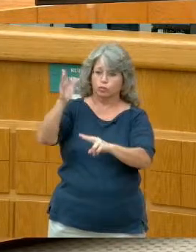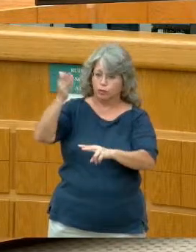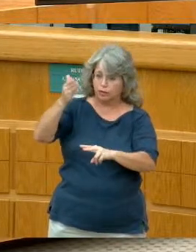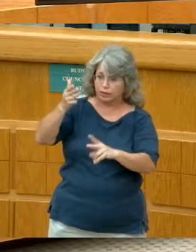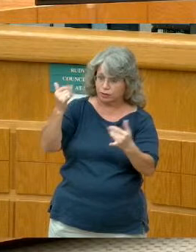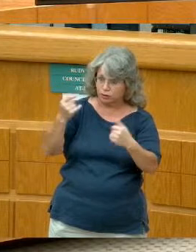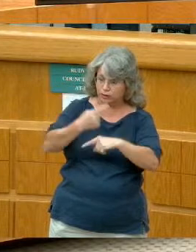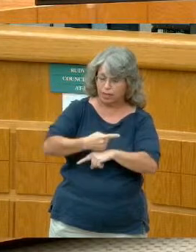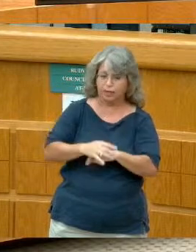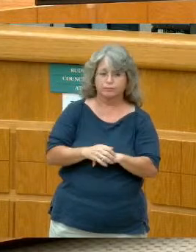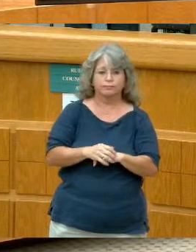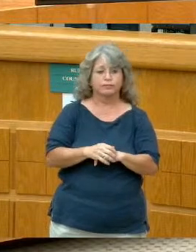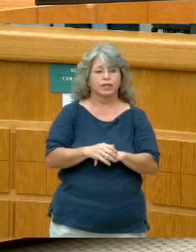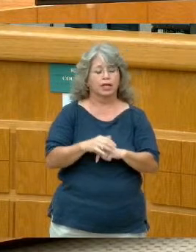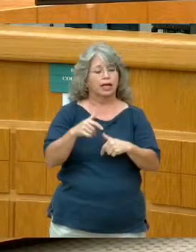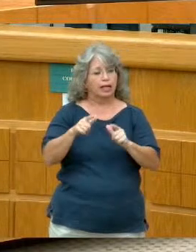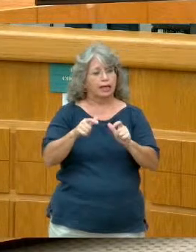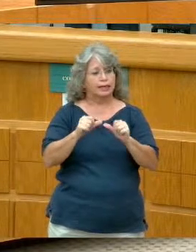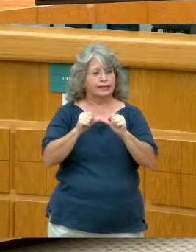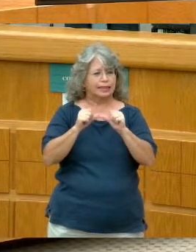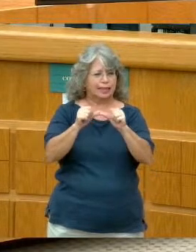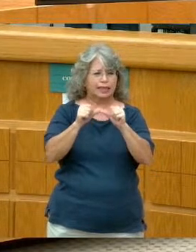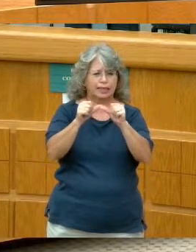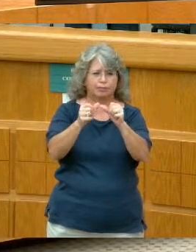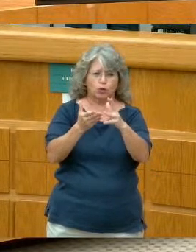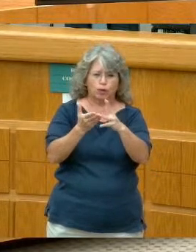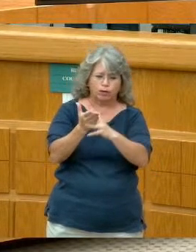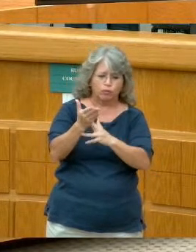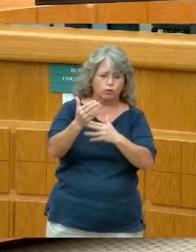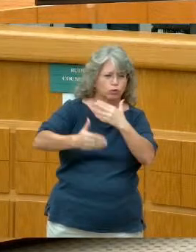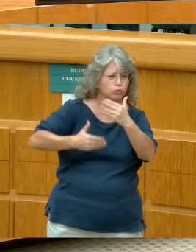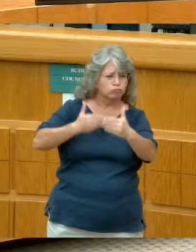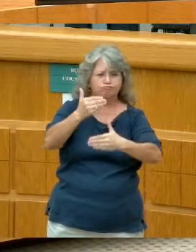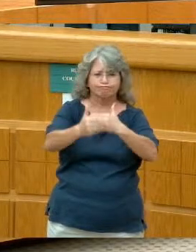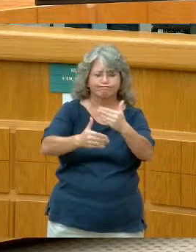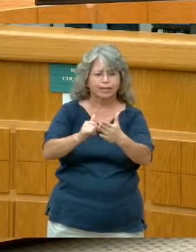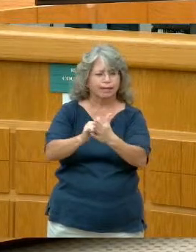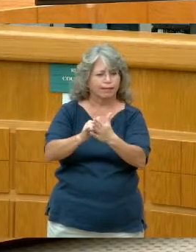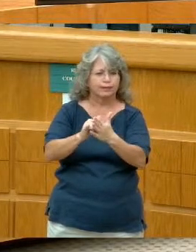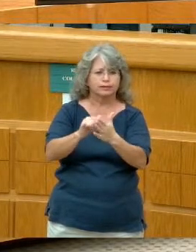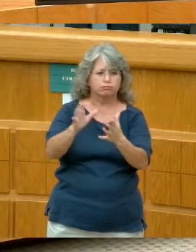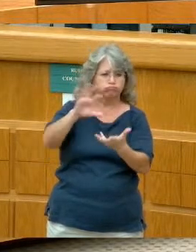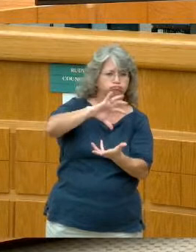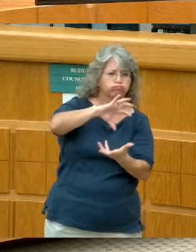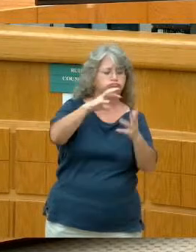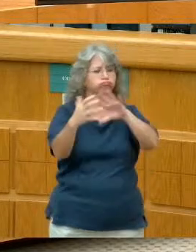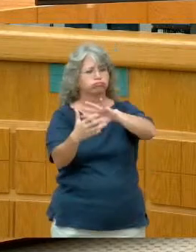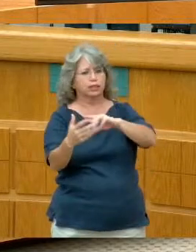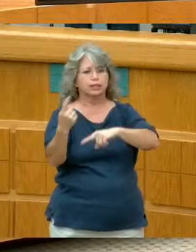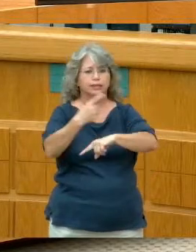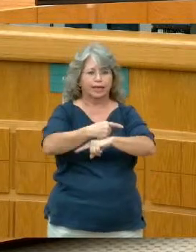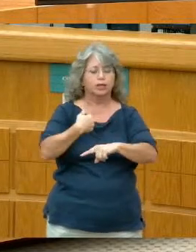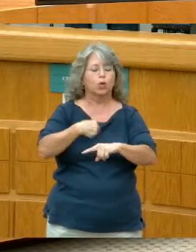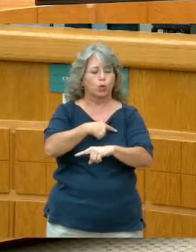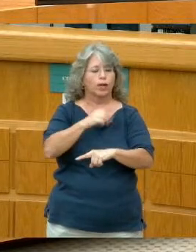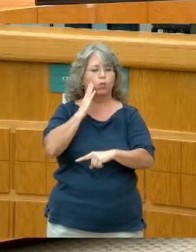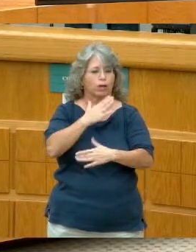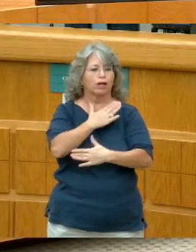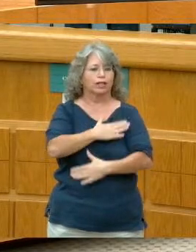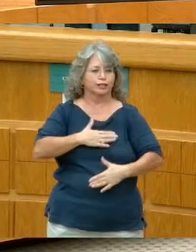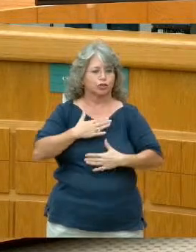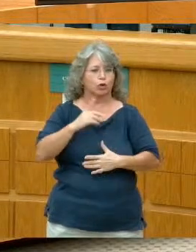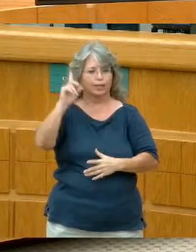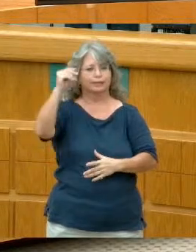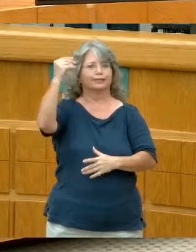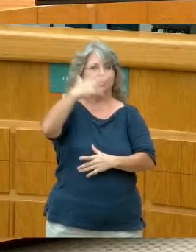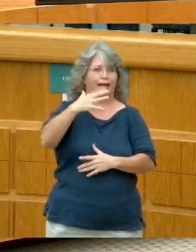to your presentation shortly, and let's keep moving through these stormy days as we are certain to enjoy the sunny